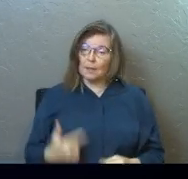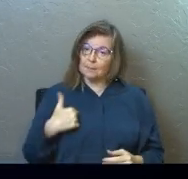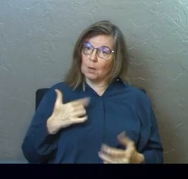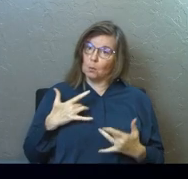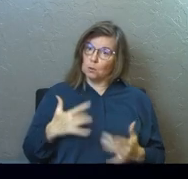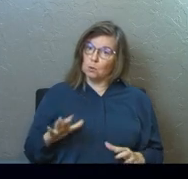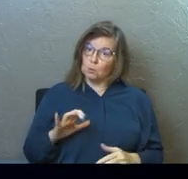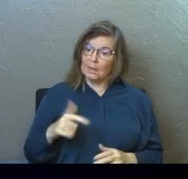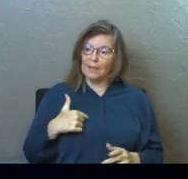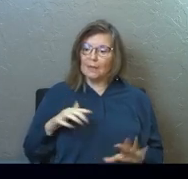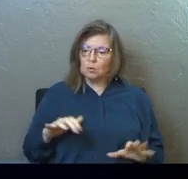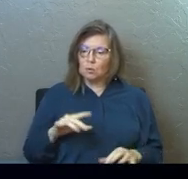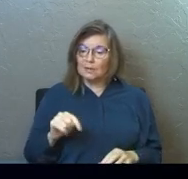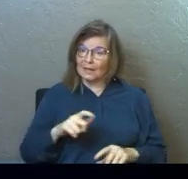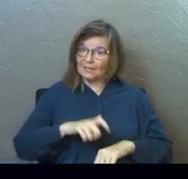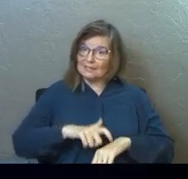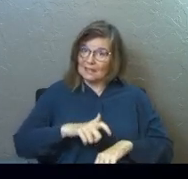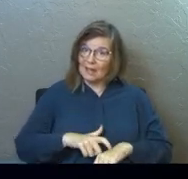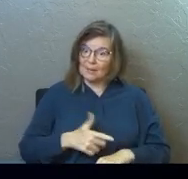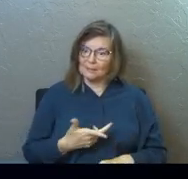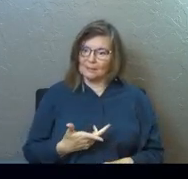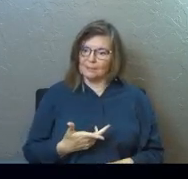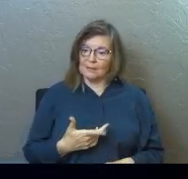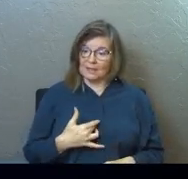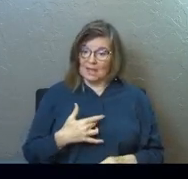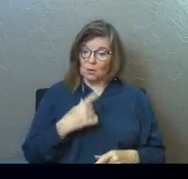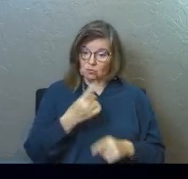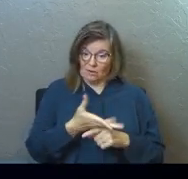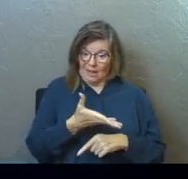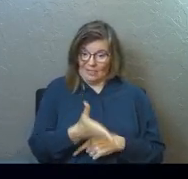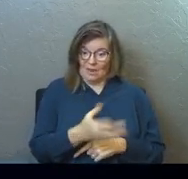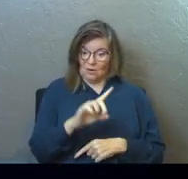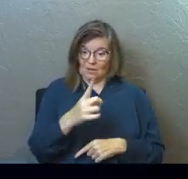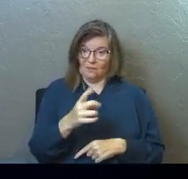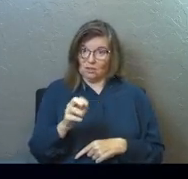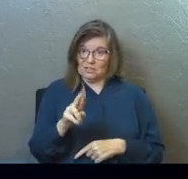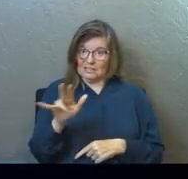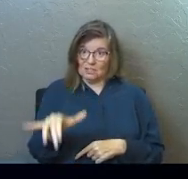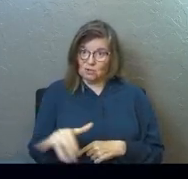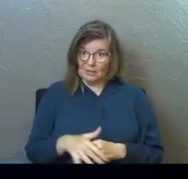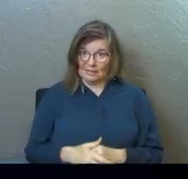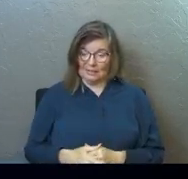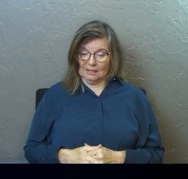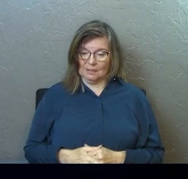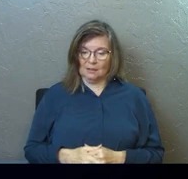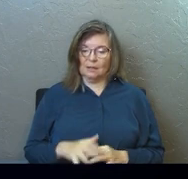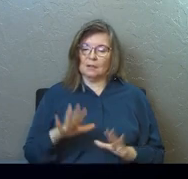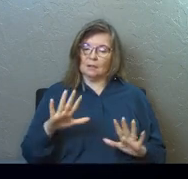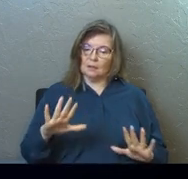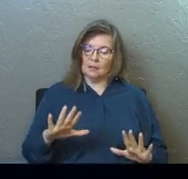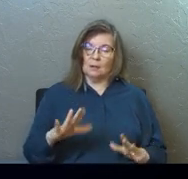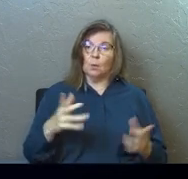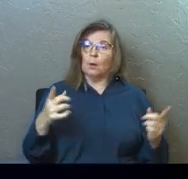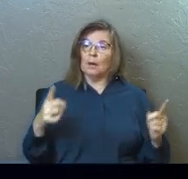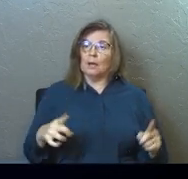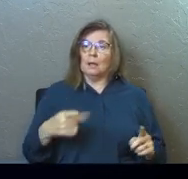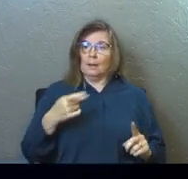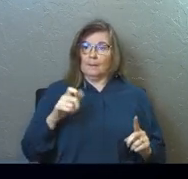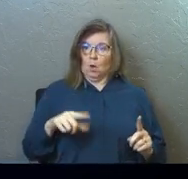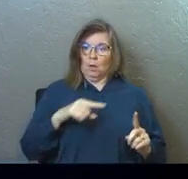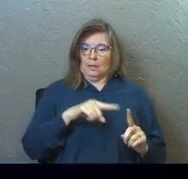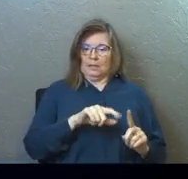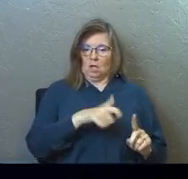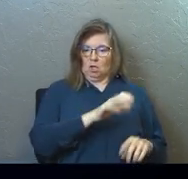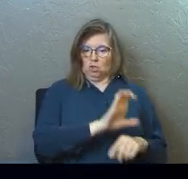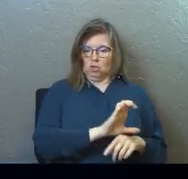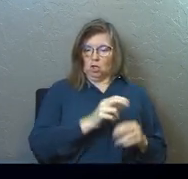But we do this, and they were doing it at the time. That was right there in the first century. And so what had happened, Paul's